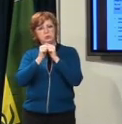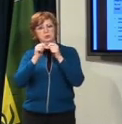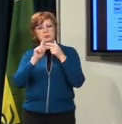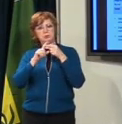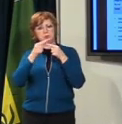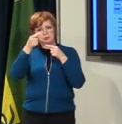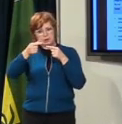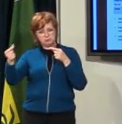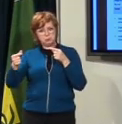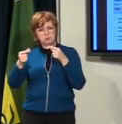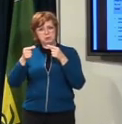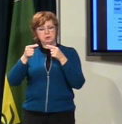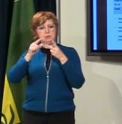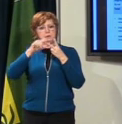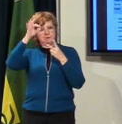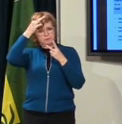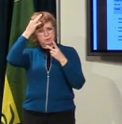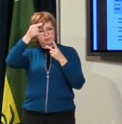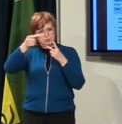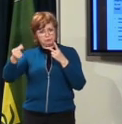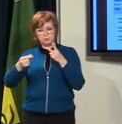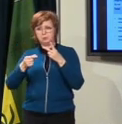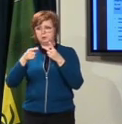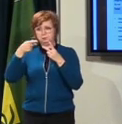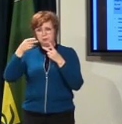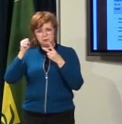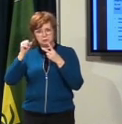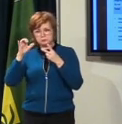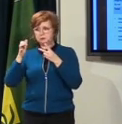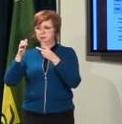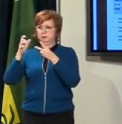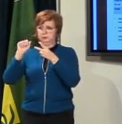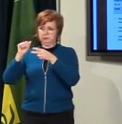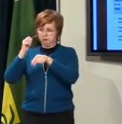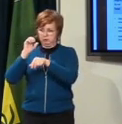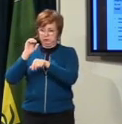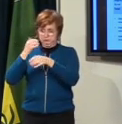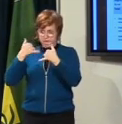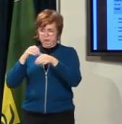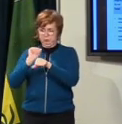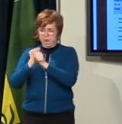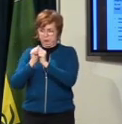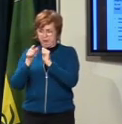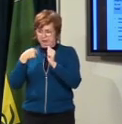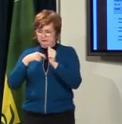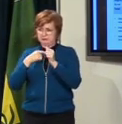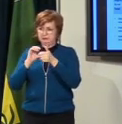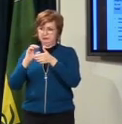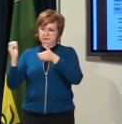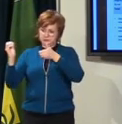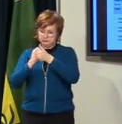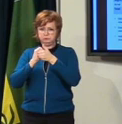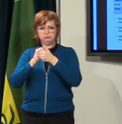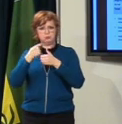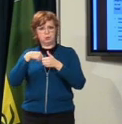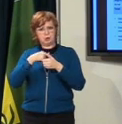it Government of Saskatchewan, federal government, and other sources as well, to do work that can be done by